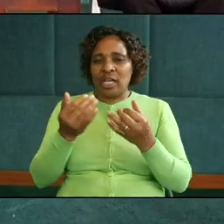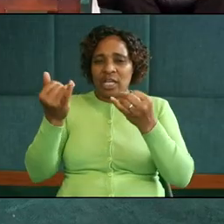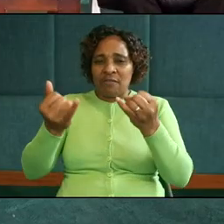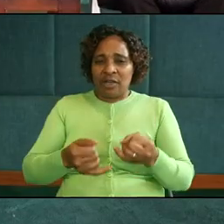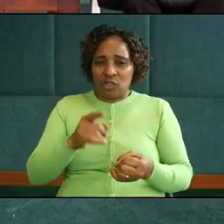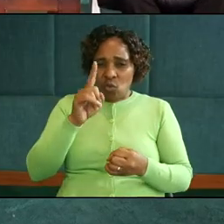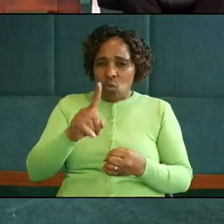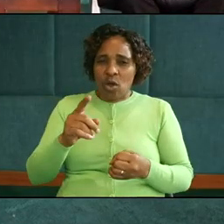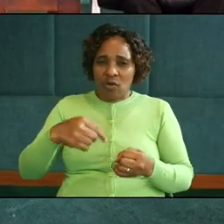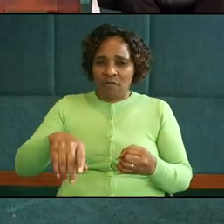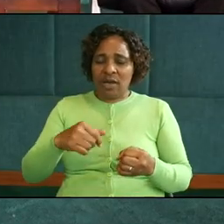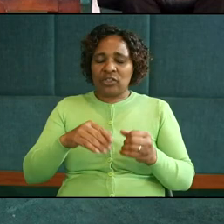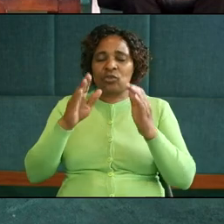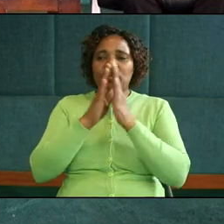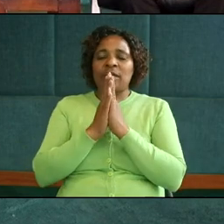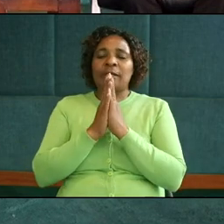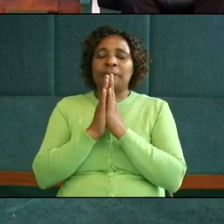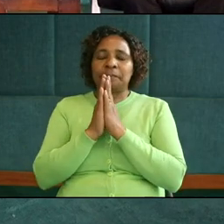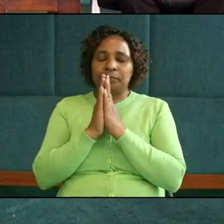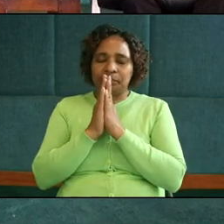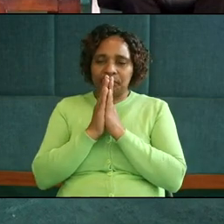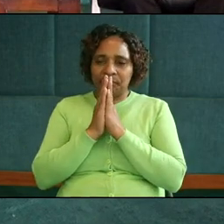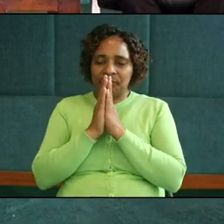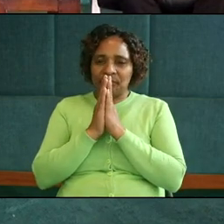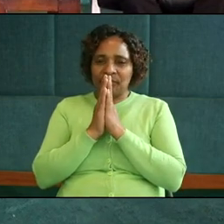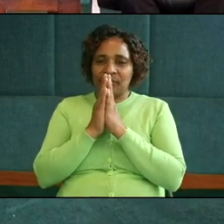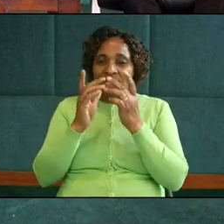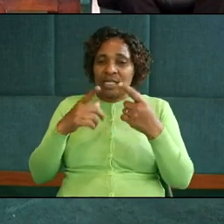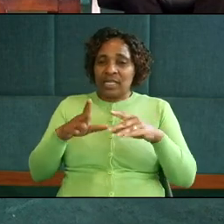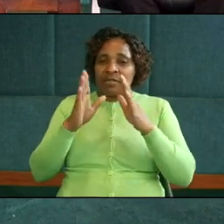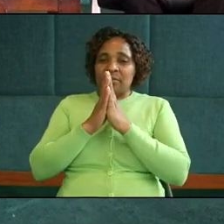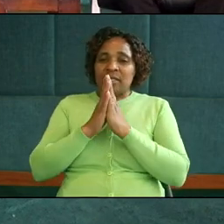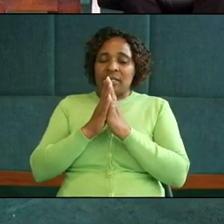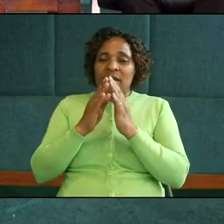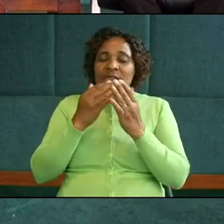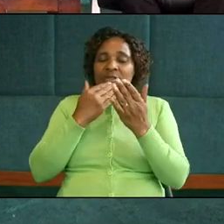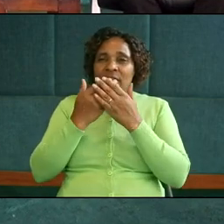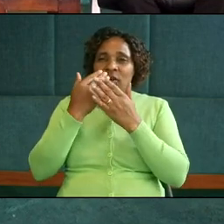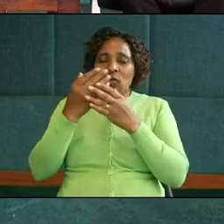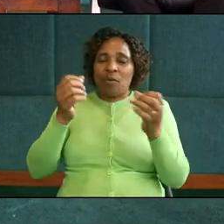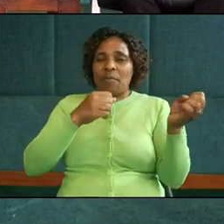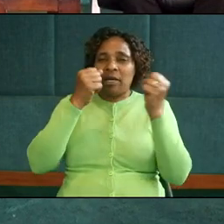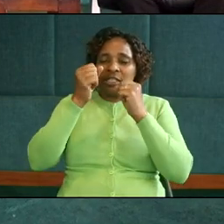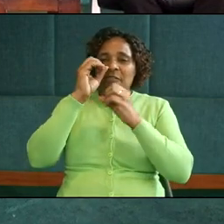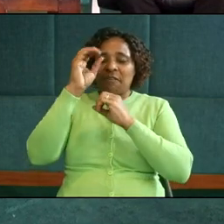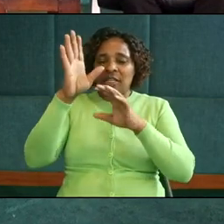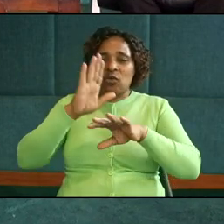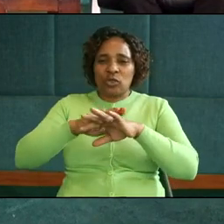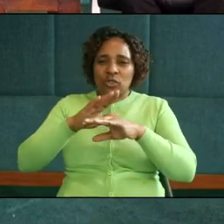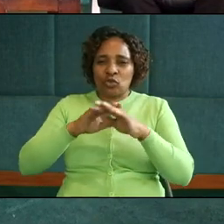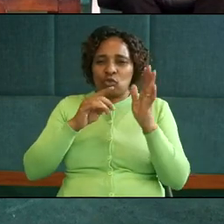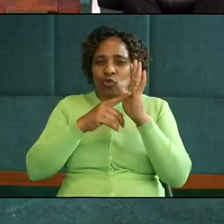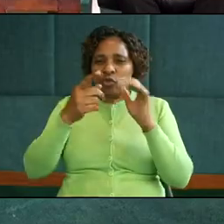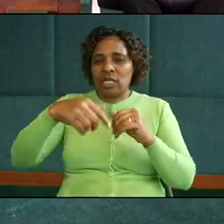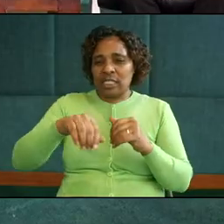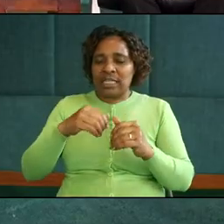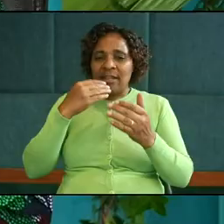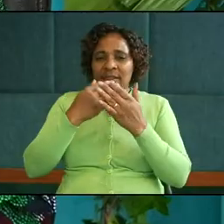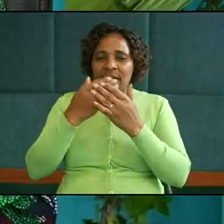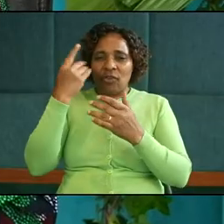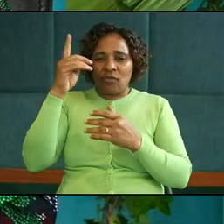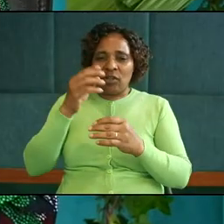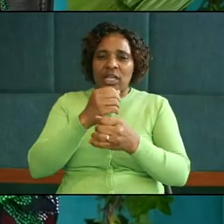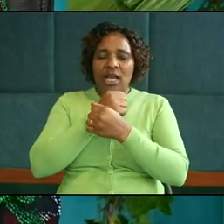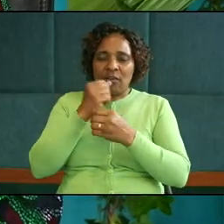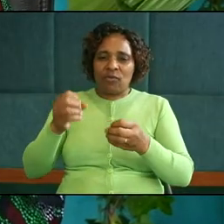invite one of us to pray as we conclude. Please pray for us. So let's pray. Thank you, my Father, for the goodness that you've shown us. We thank you for the love that you